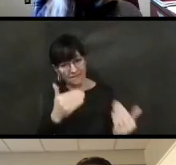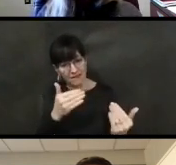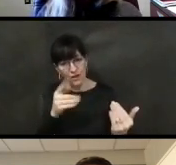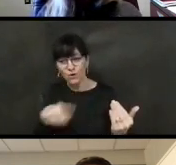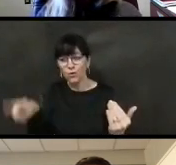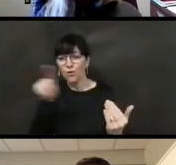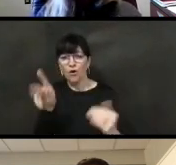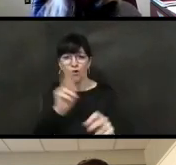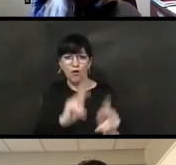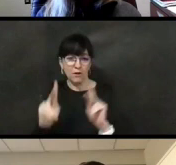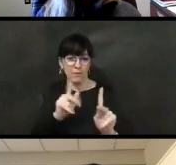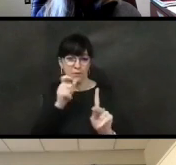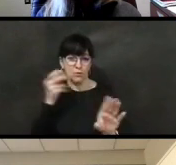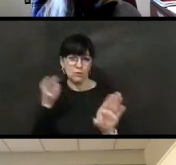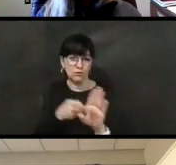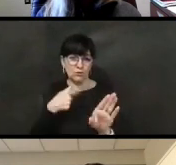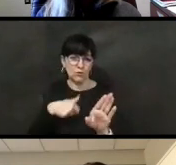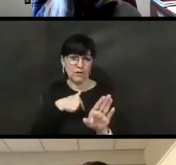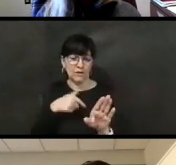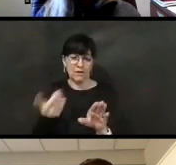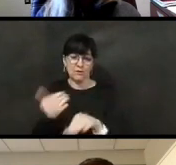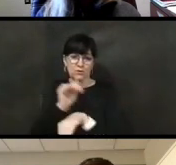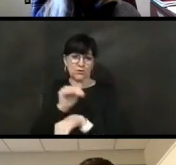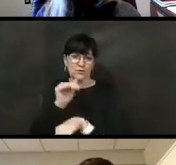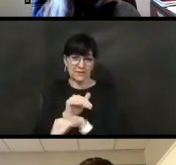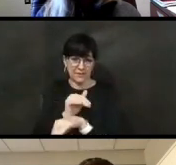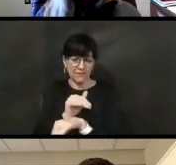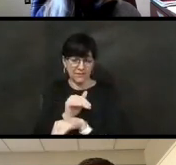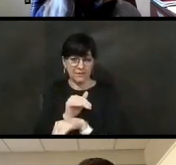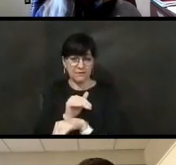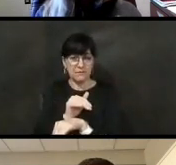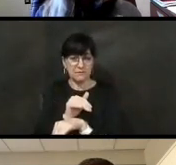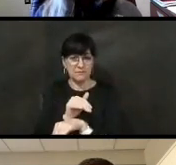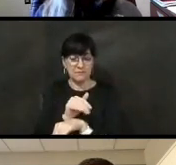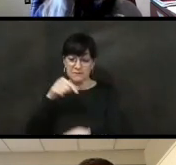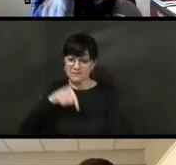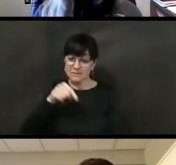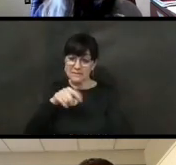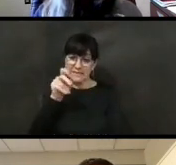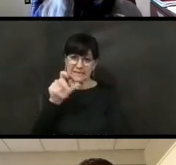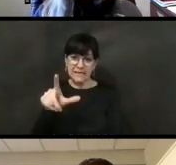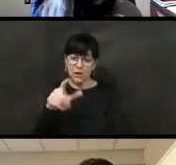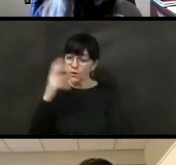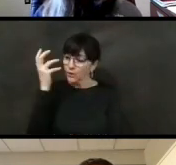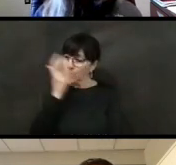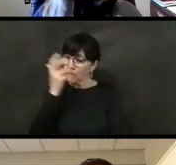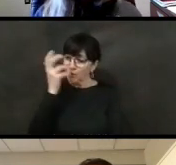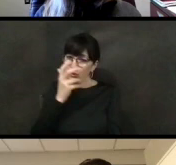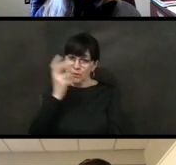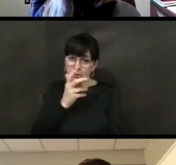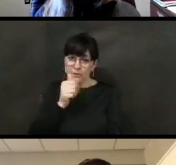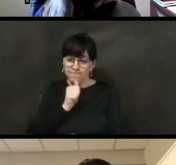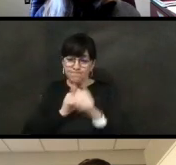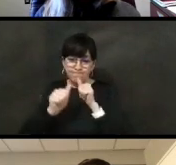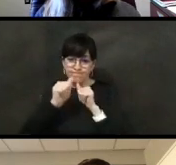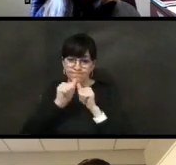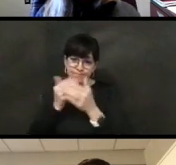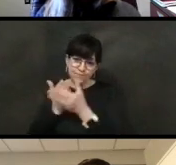evening. Again, Delaware has been weathering an incredible storm that made its